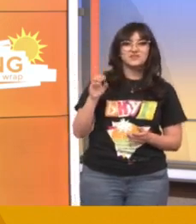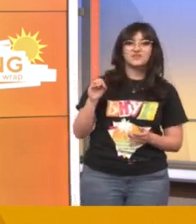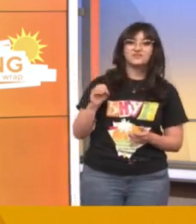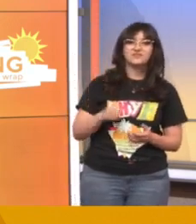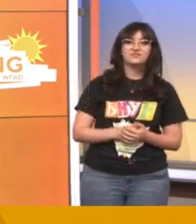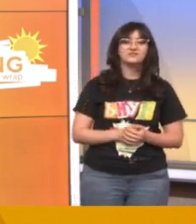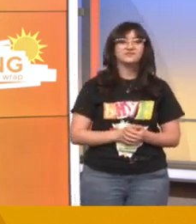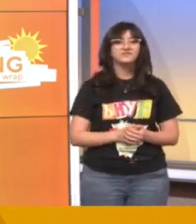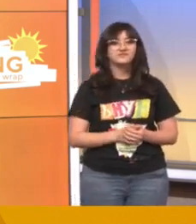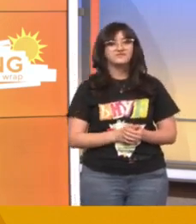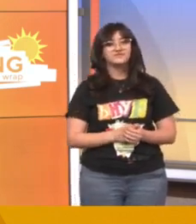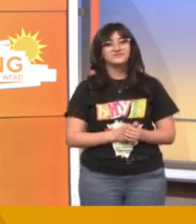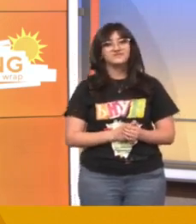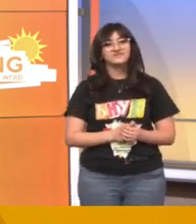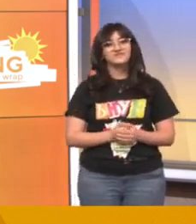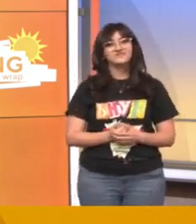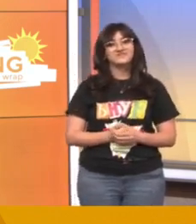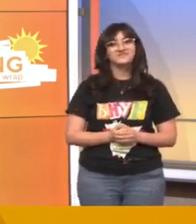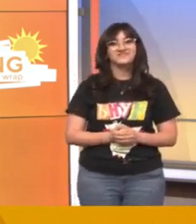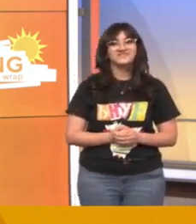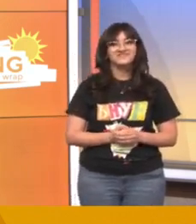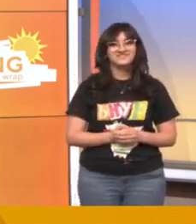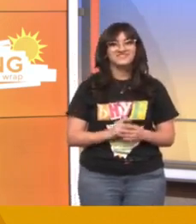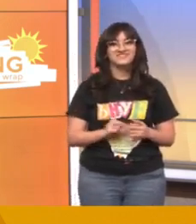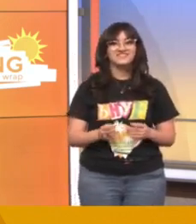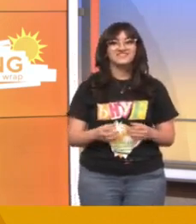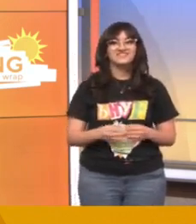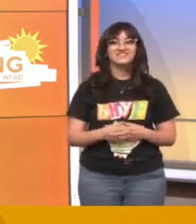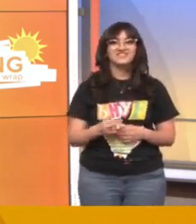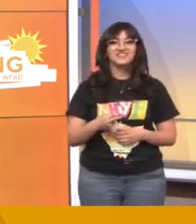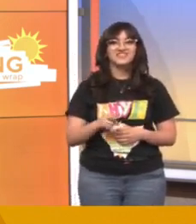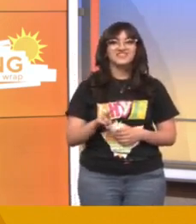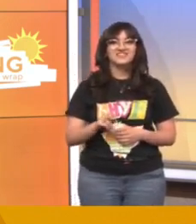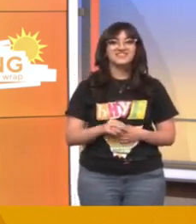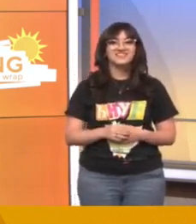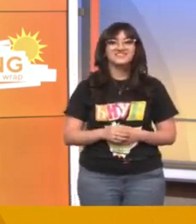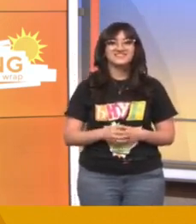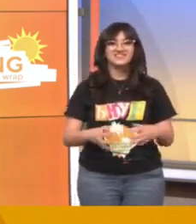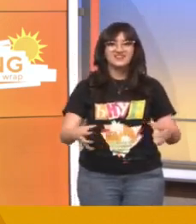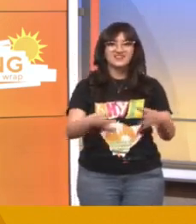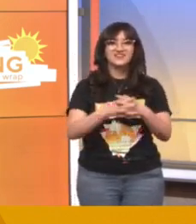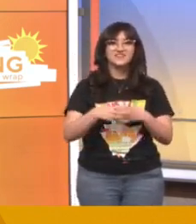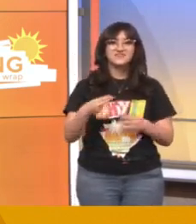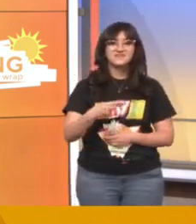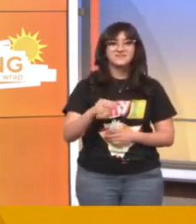appreciate it. Kalina, can we get like another hug before the end? Yes, a Groupon. Groupie. Thanks, y'all.